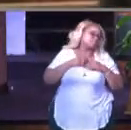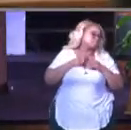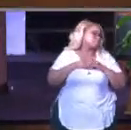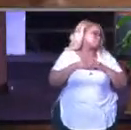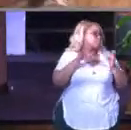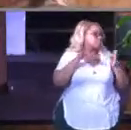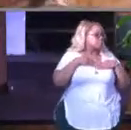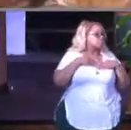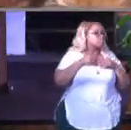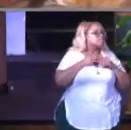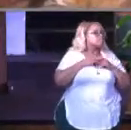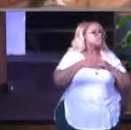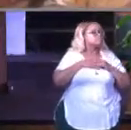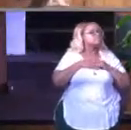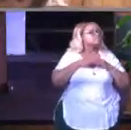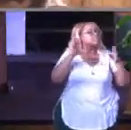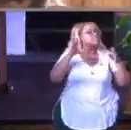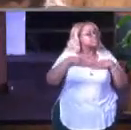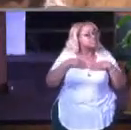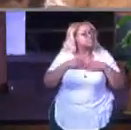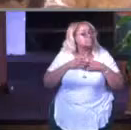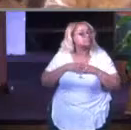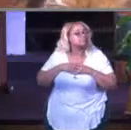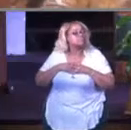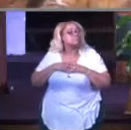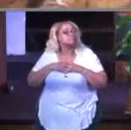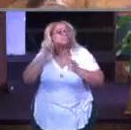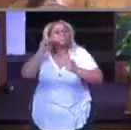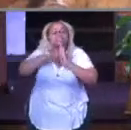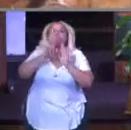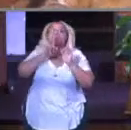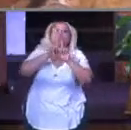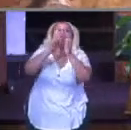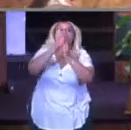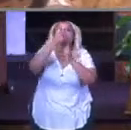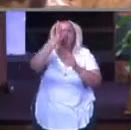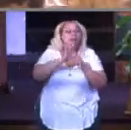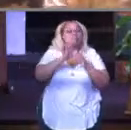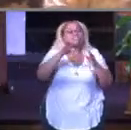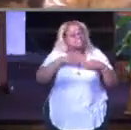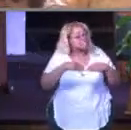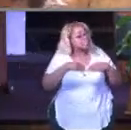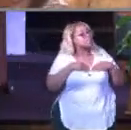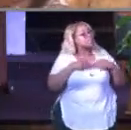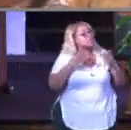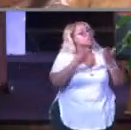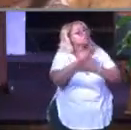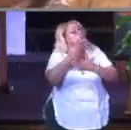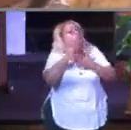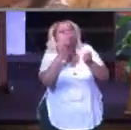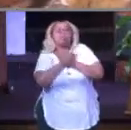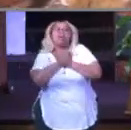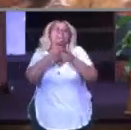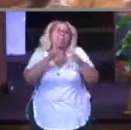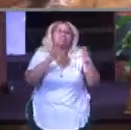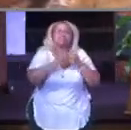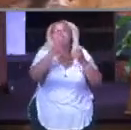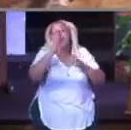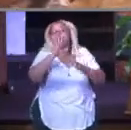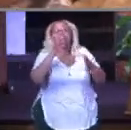Receive. Receive. Receive a deeper walk with God. Receive a new love language with